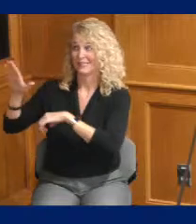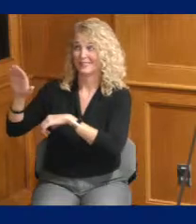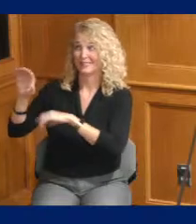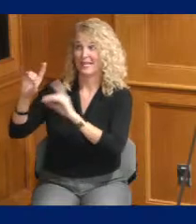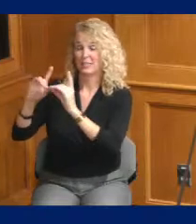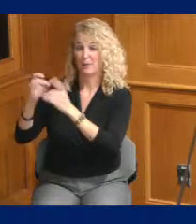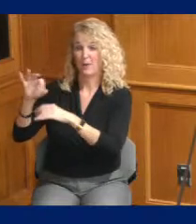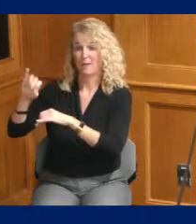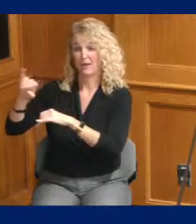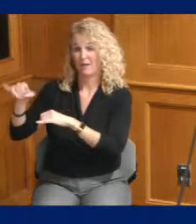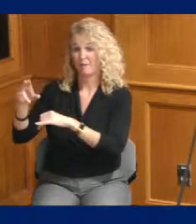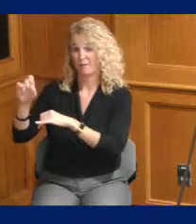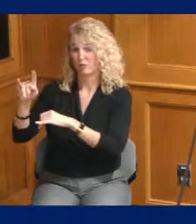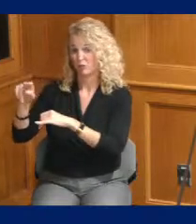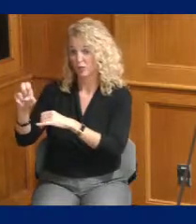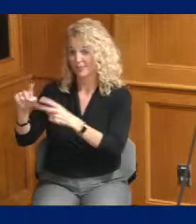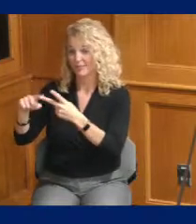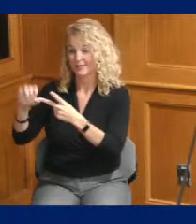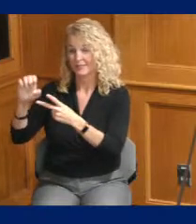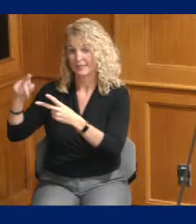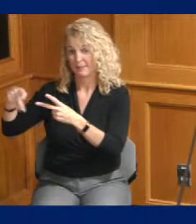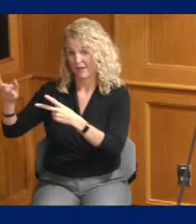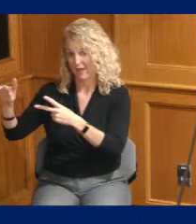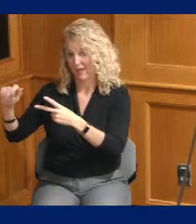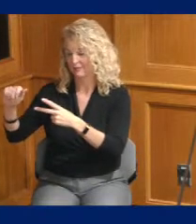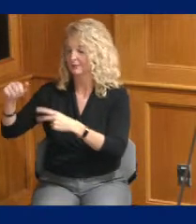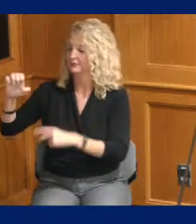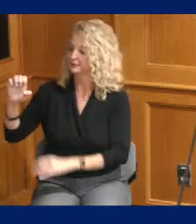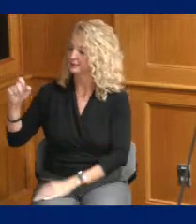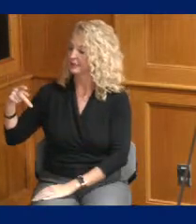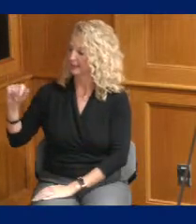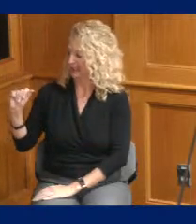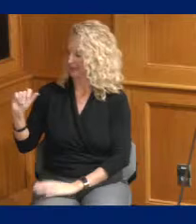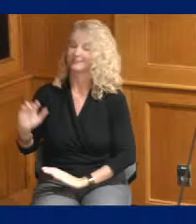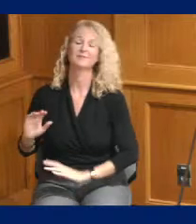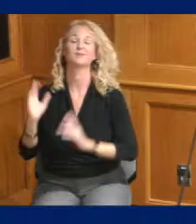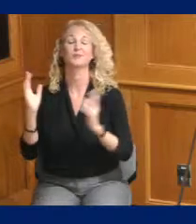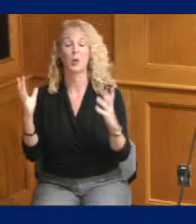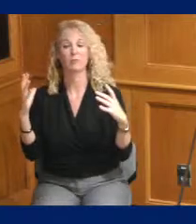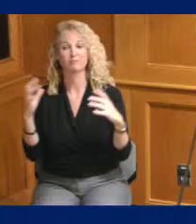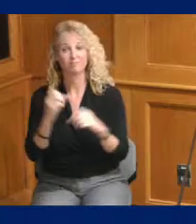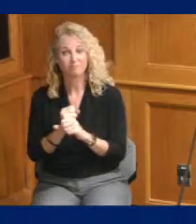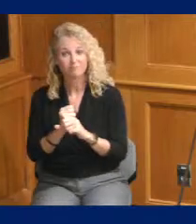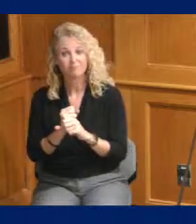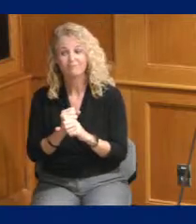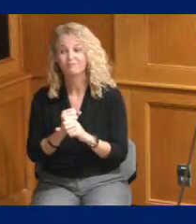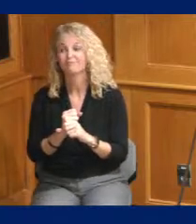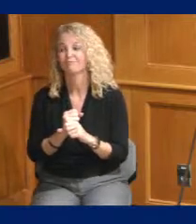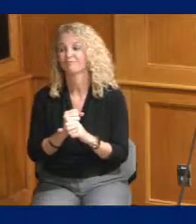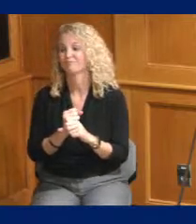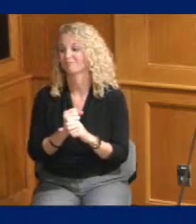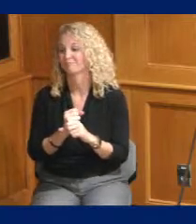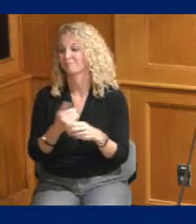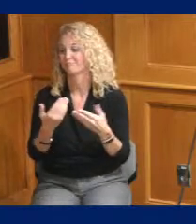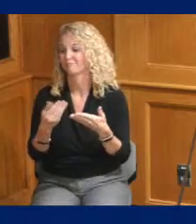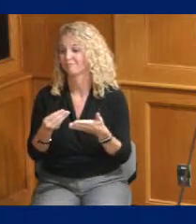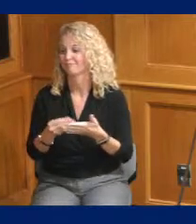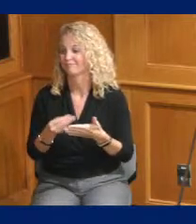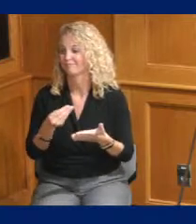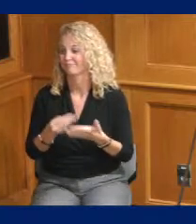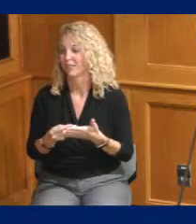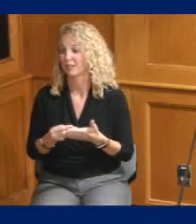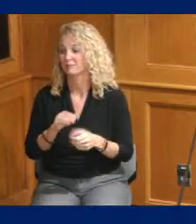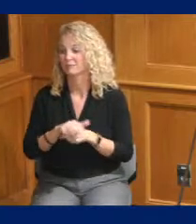Justice in June. So again, and just to recap the need for this rate increase, it does generate the